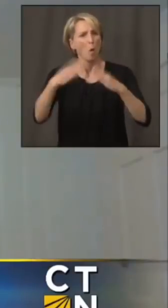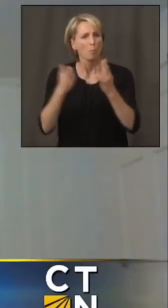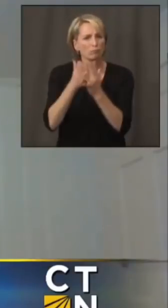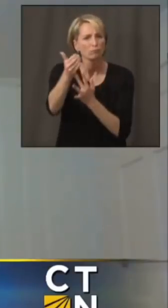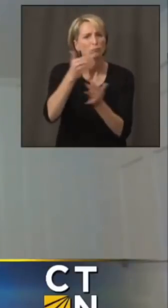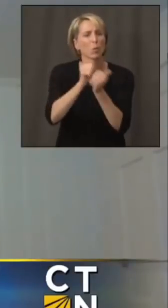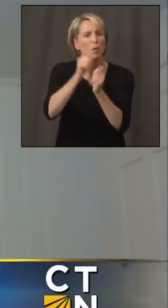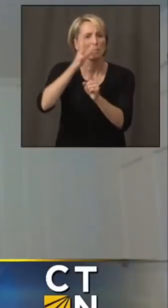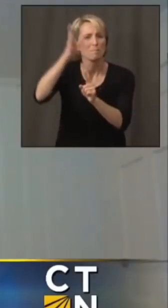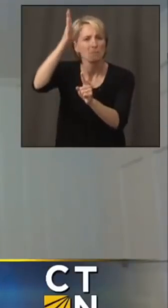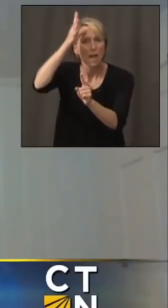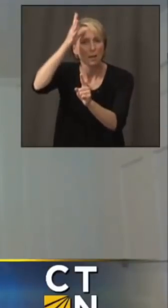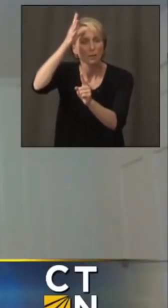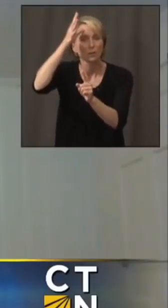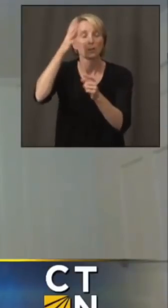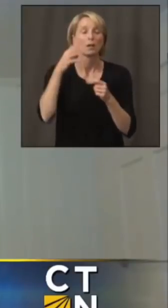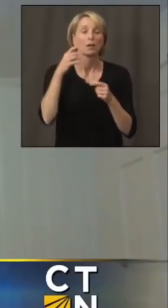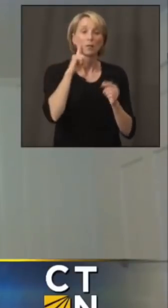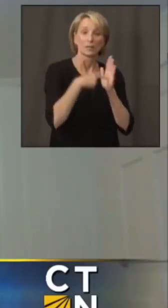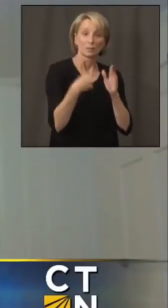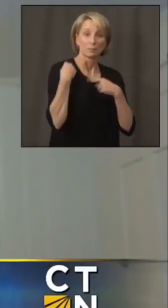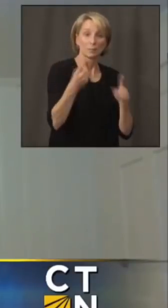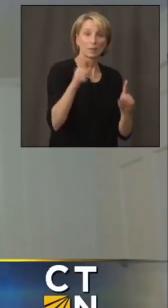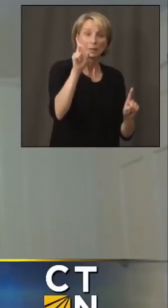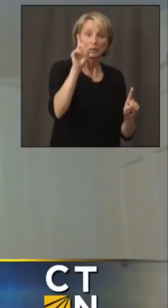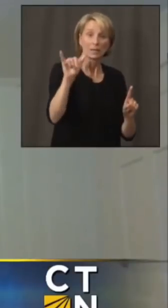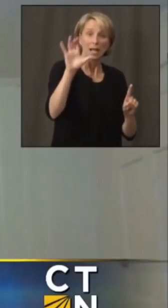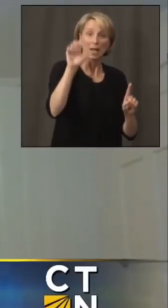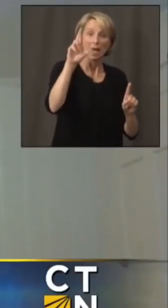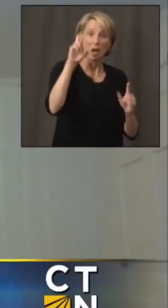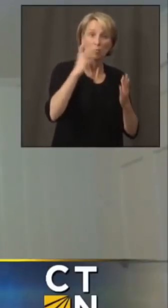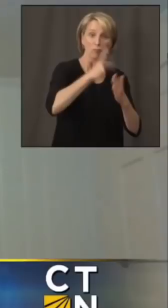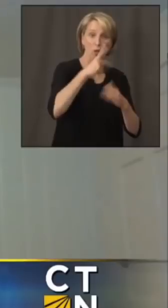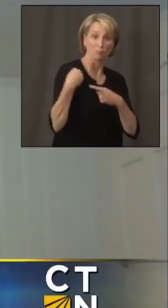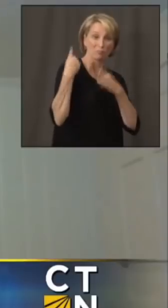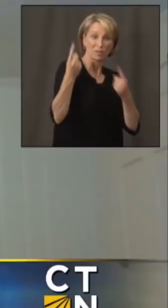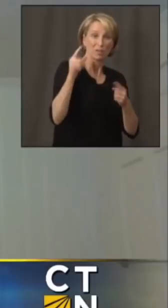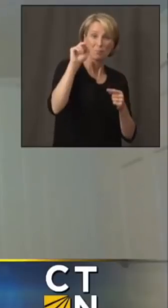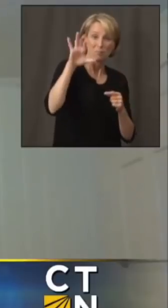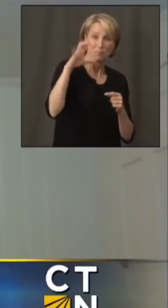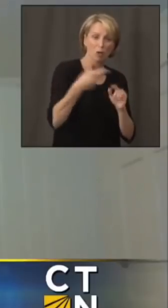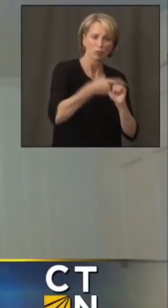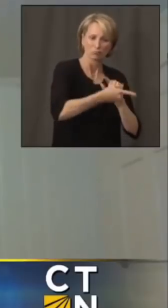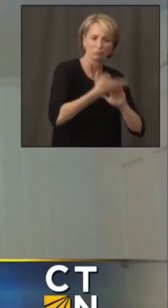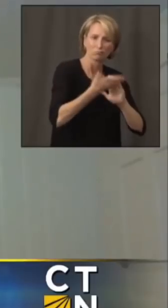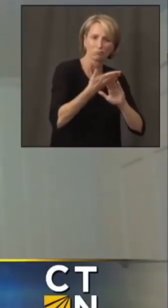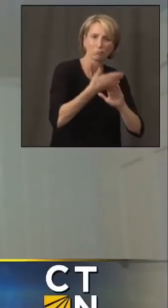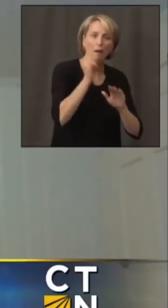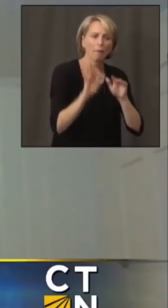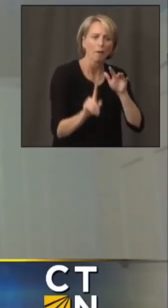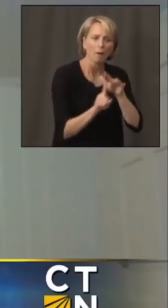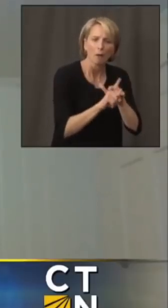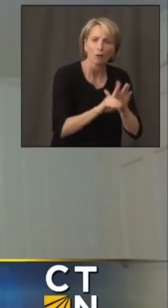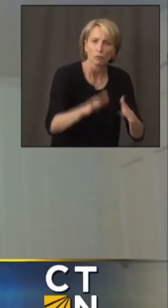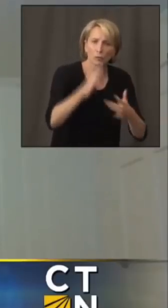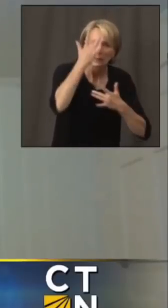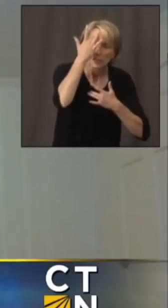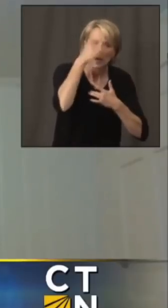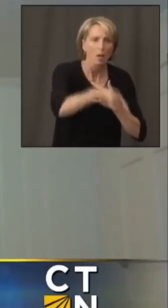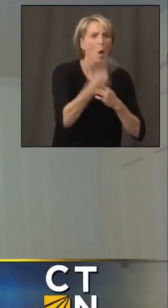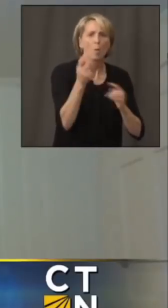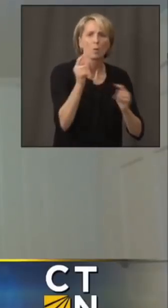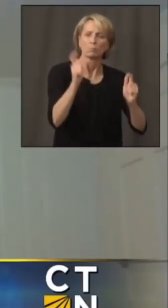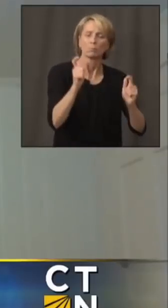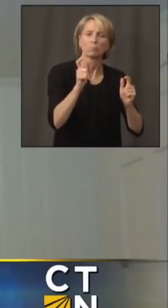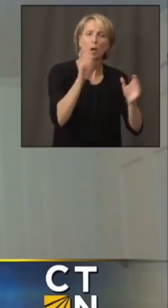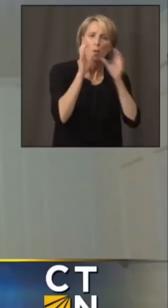to a cohort, the childcare programs have notified everyone in the program. So every parent knows what's happening,